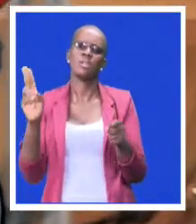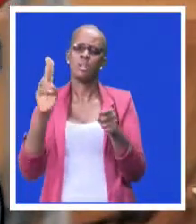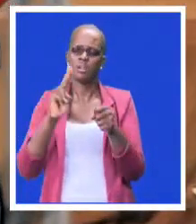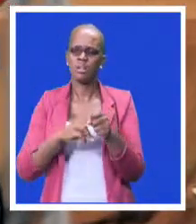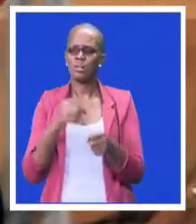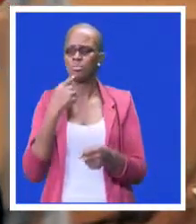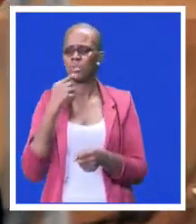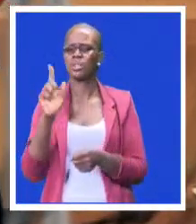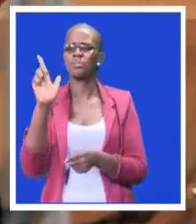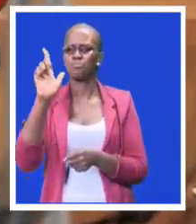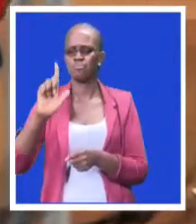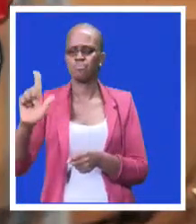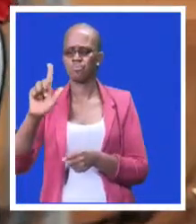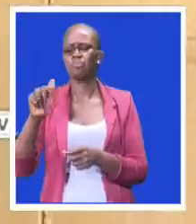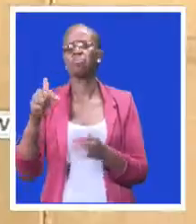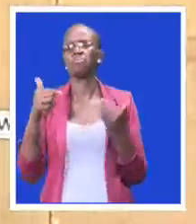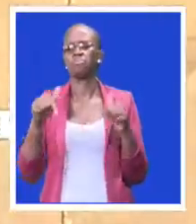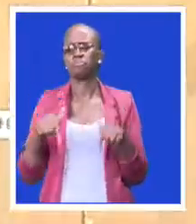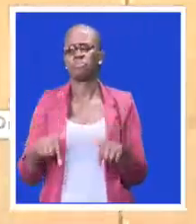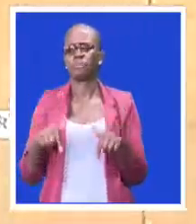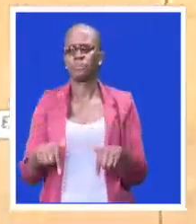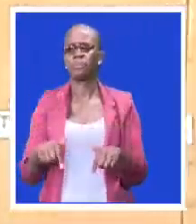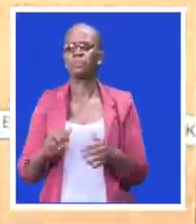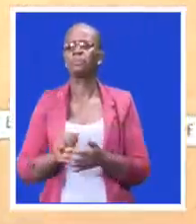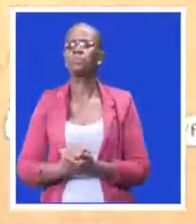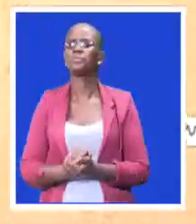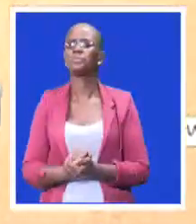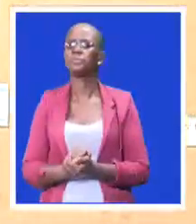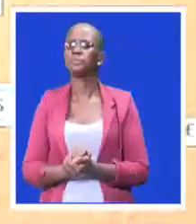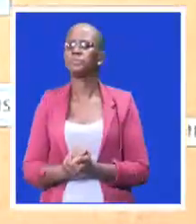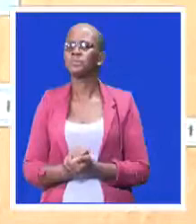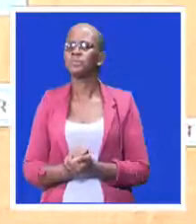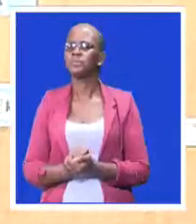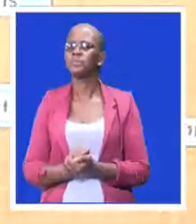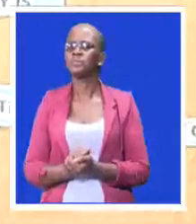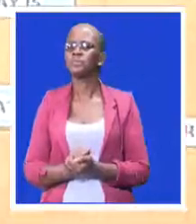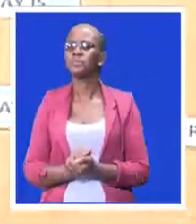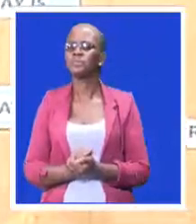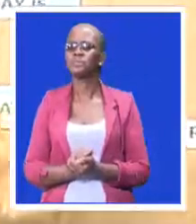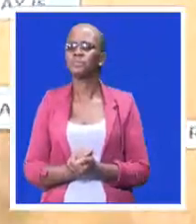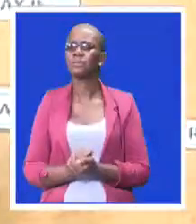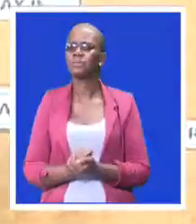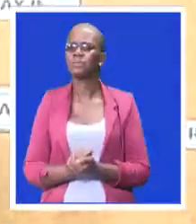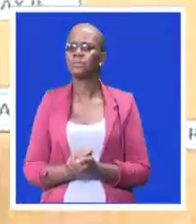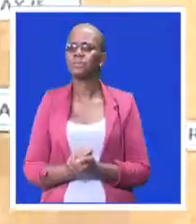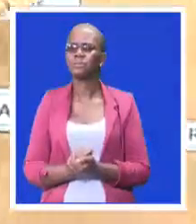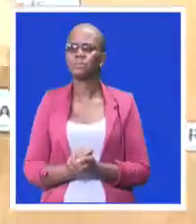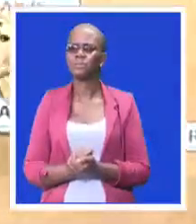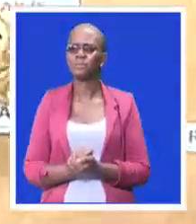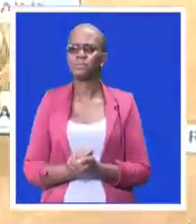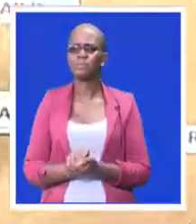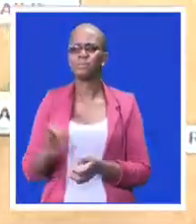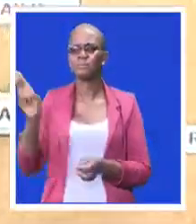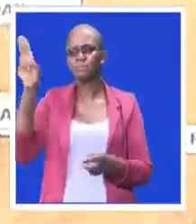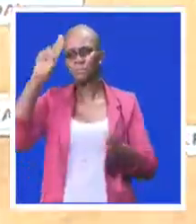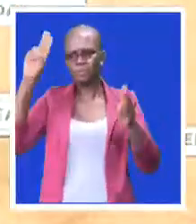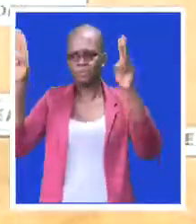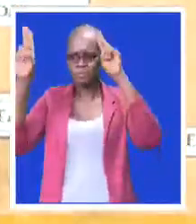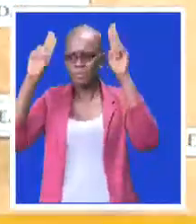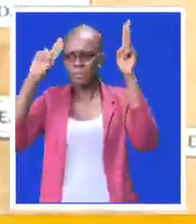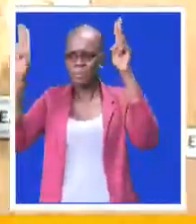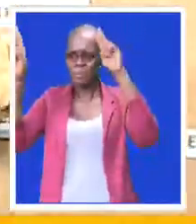your lesson. Thank you very much, Lerato. And here we go. Good afternoon,